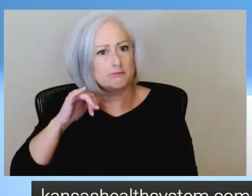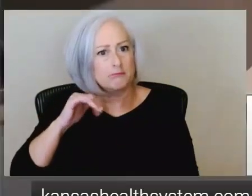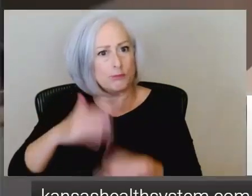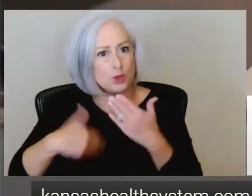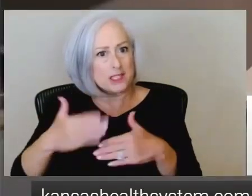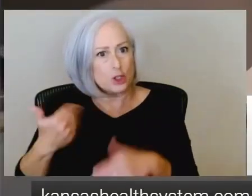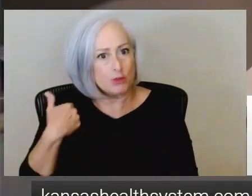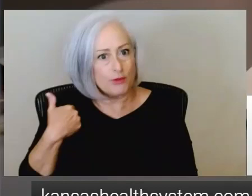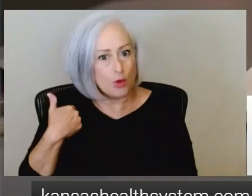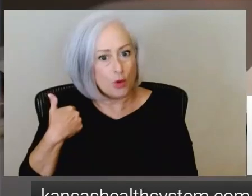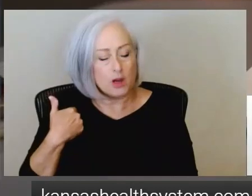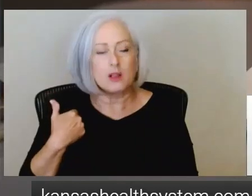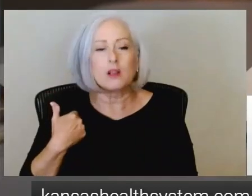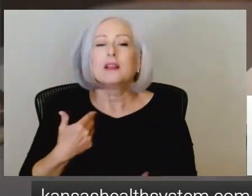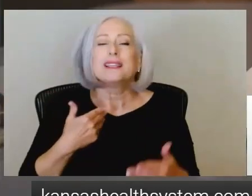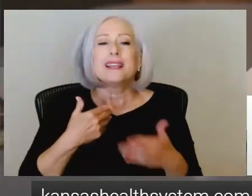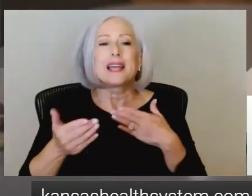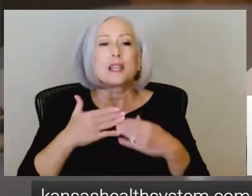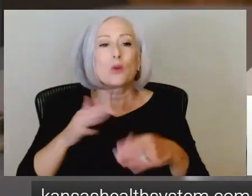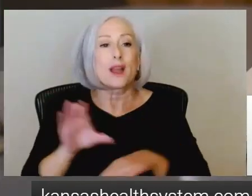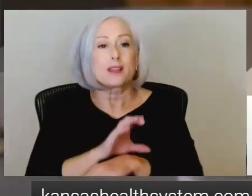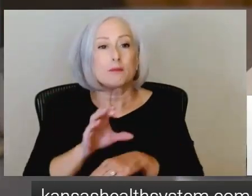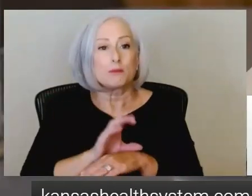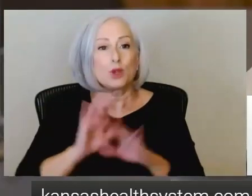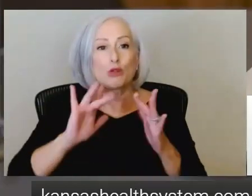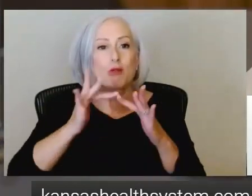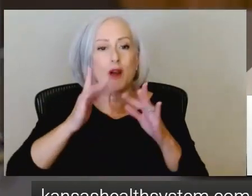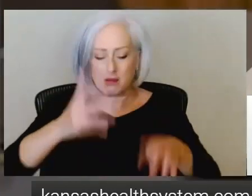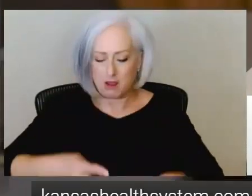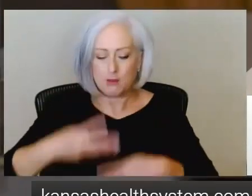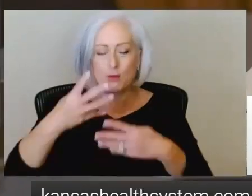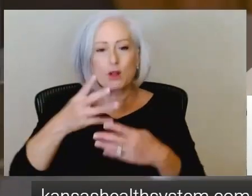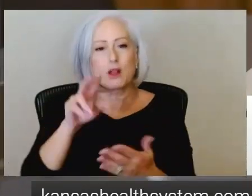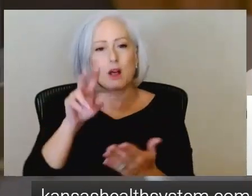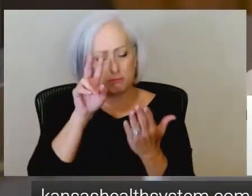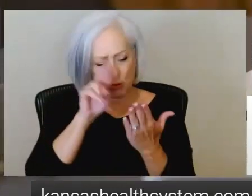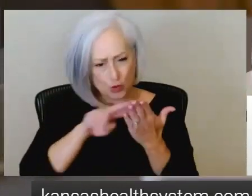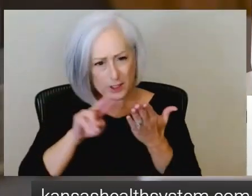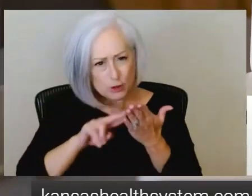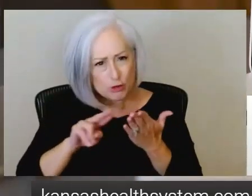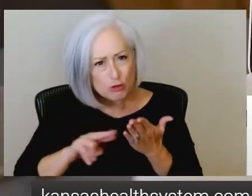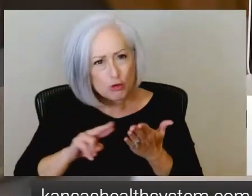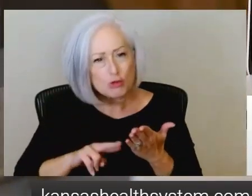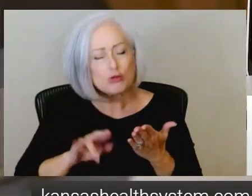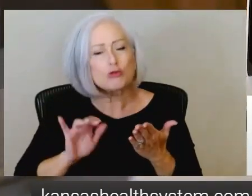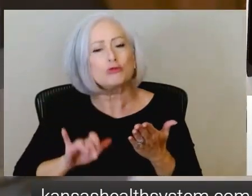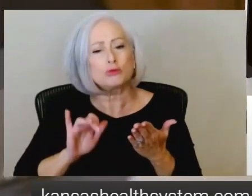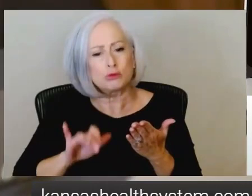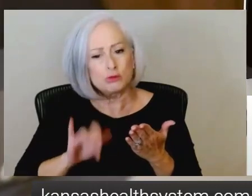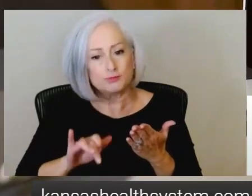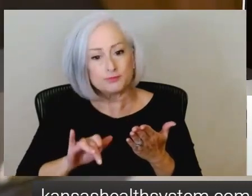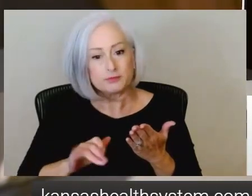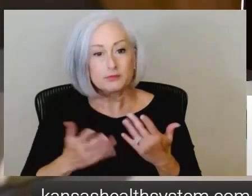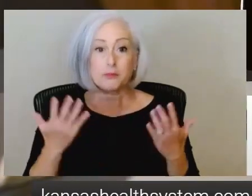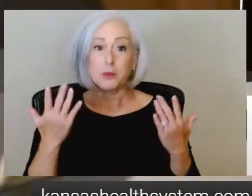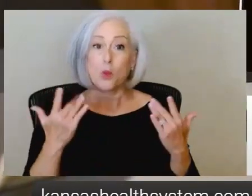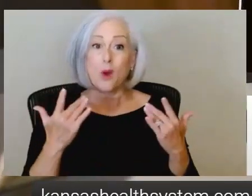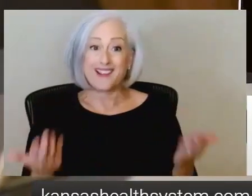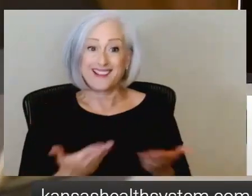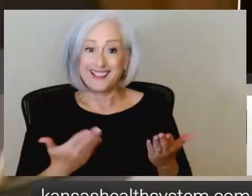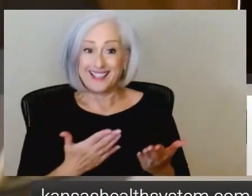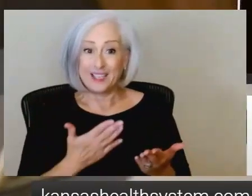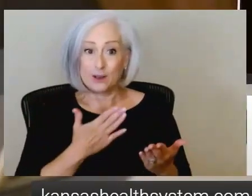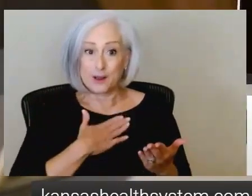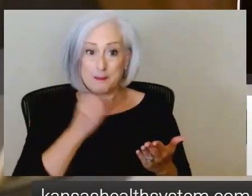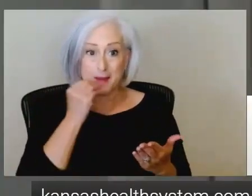computer and started researching because here at home, all they wanted to do was cut into my